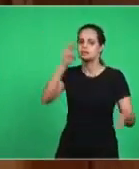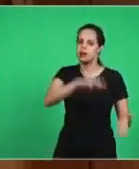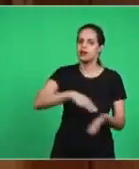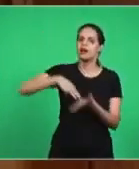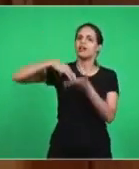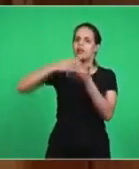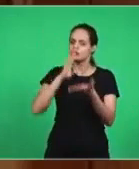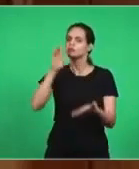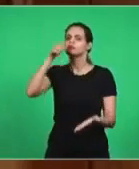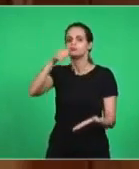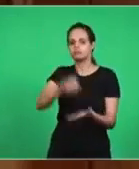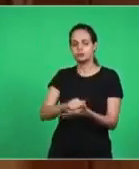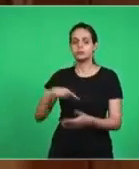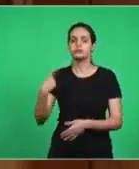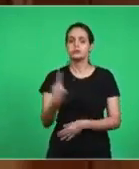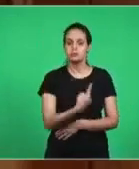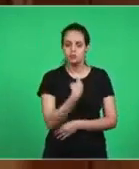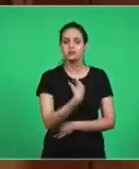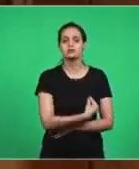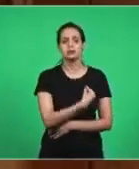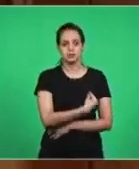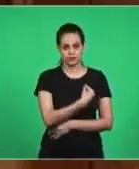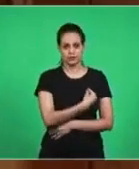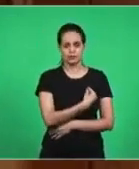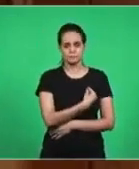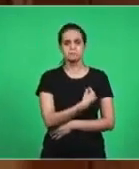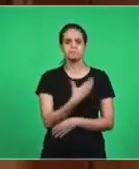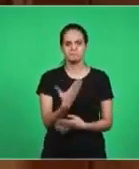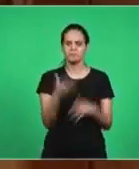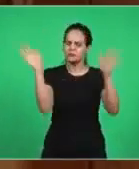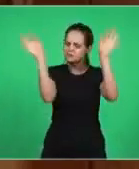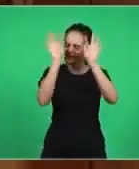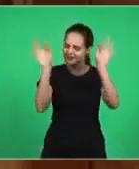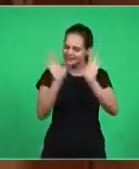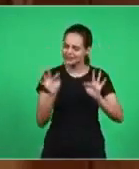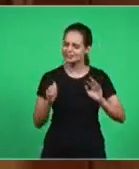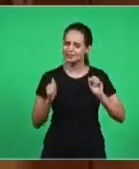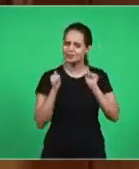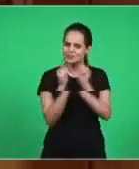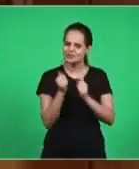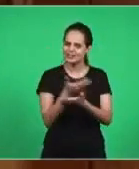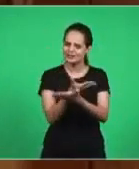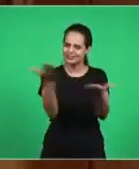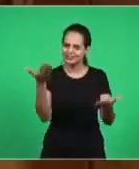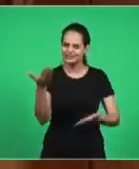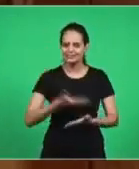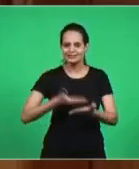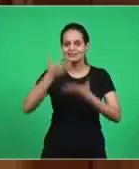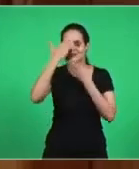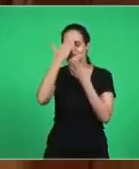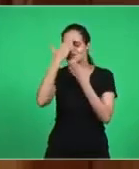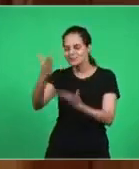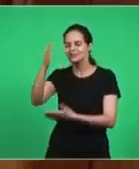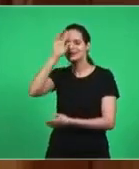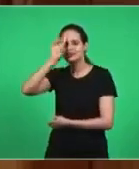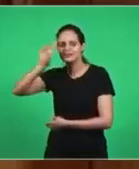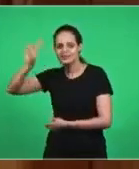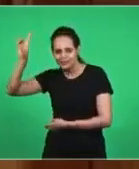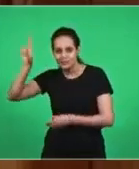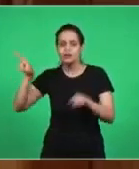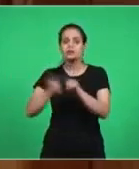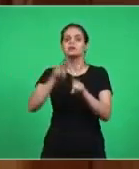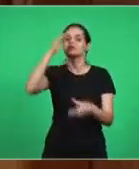is being fulfilled in our midst. It is an honor to be here together with the brethren, glorifying the name of the Lord Jesus, and believing